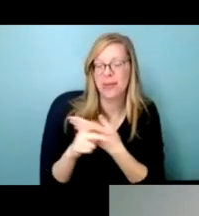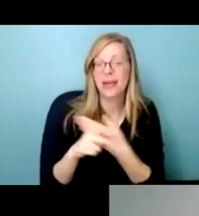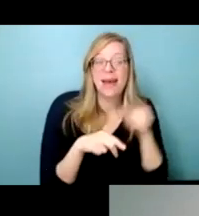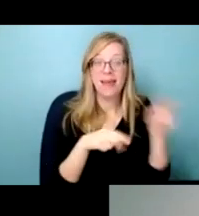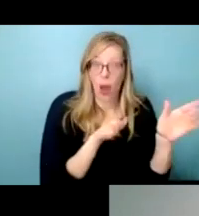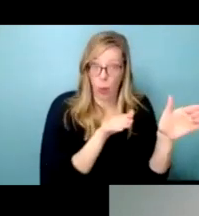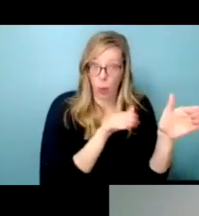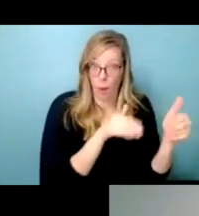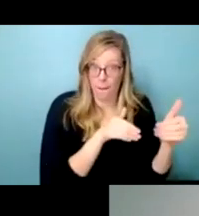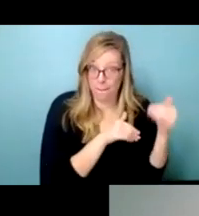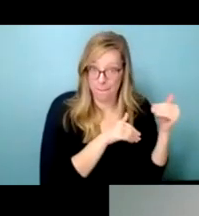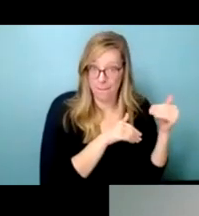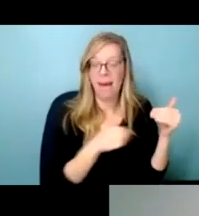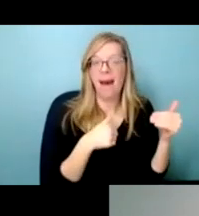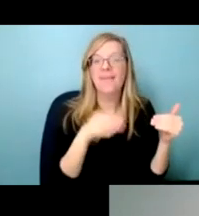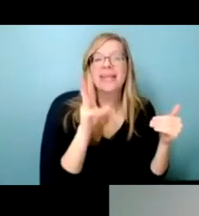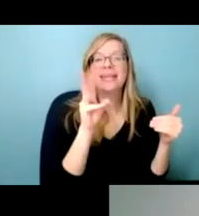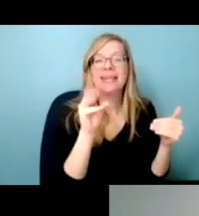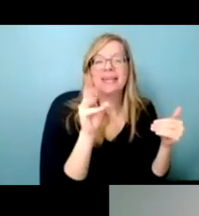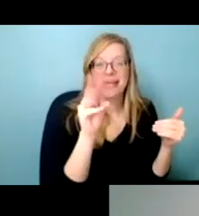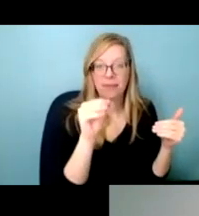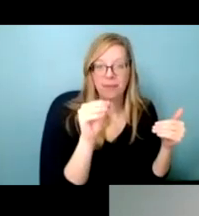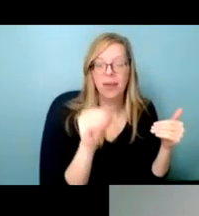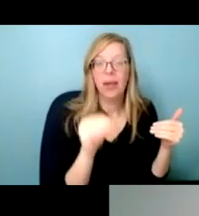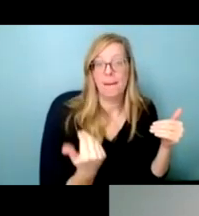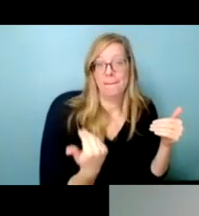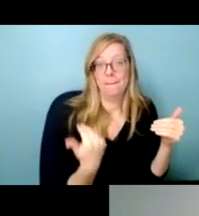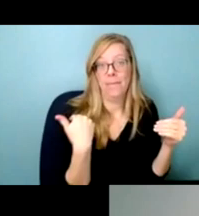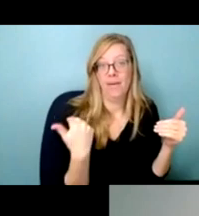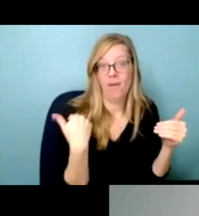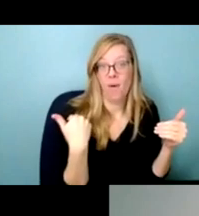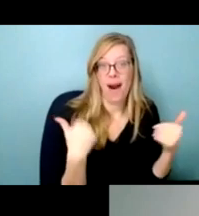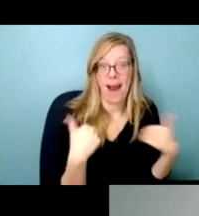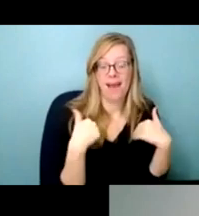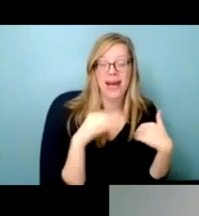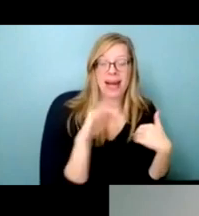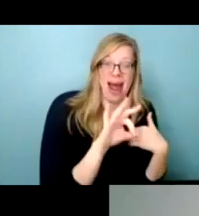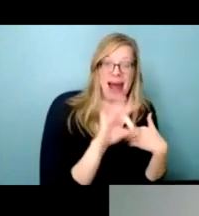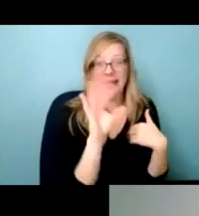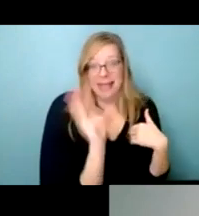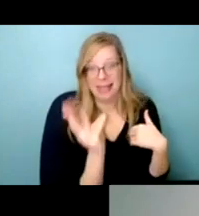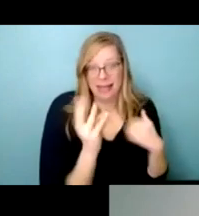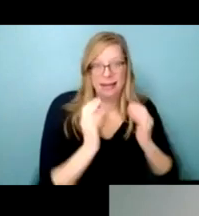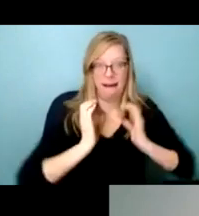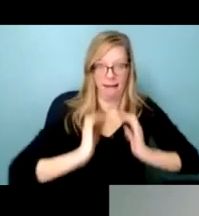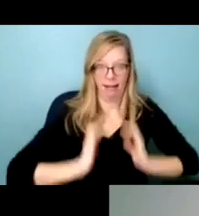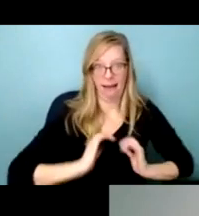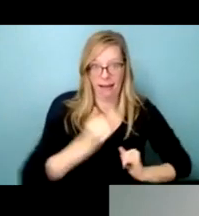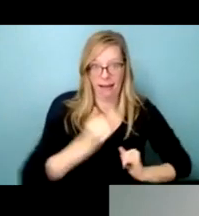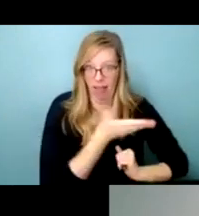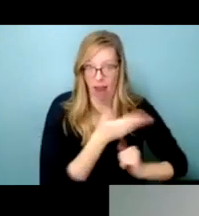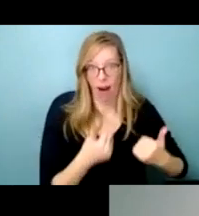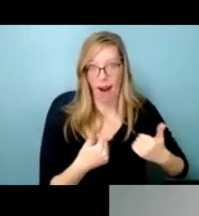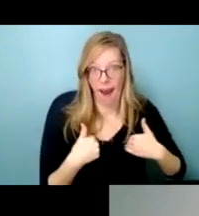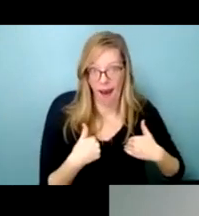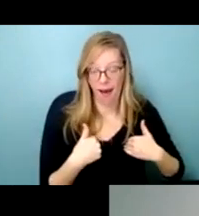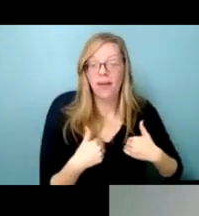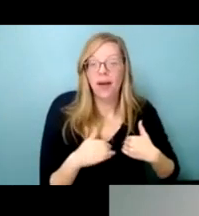building. On our last count, we had 96 clients on site. And that's